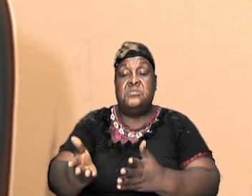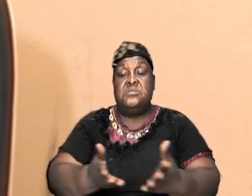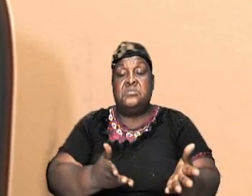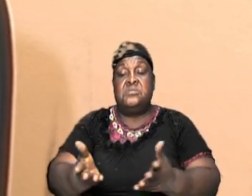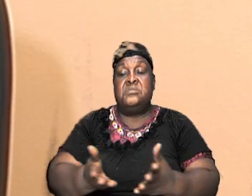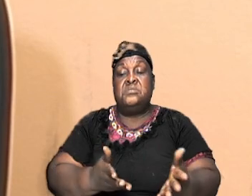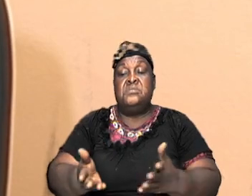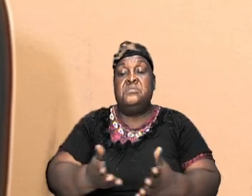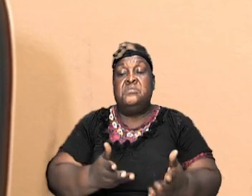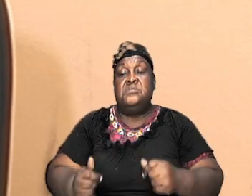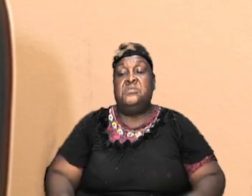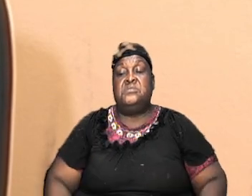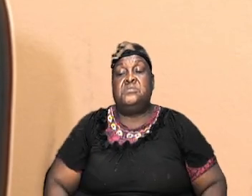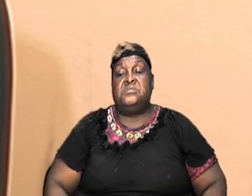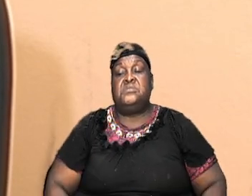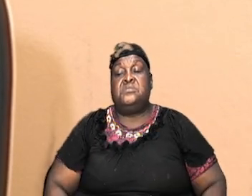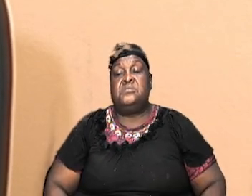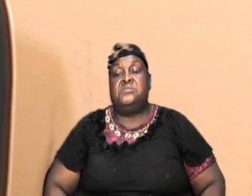special service